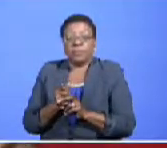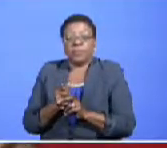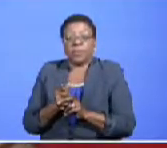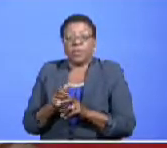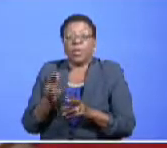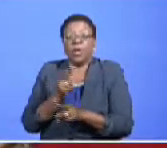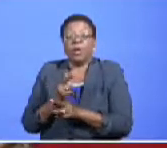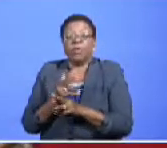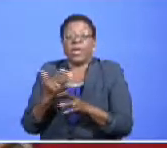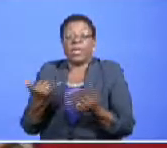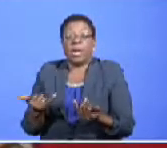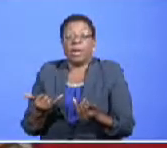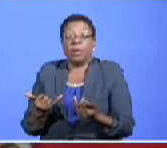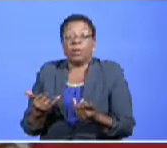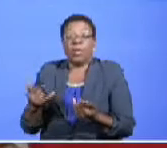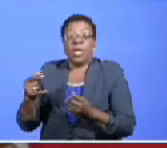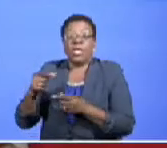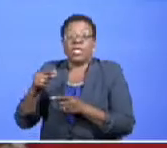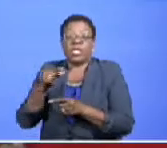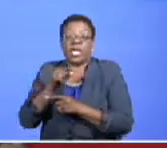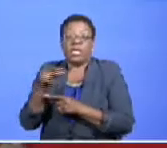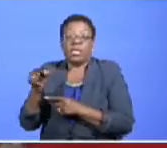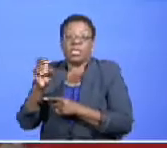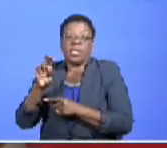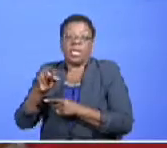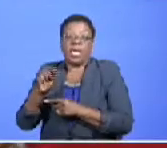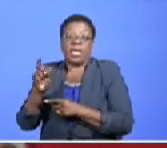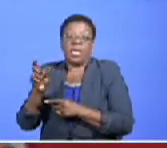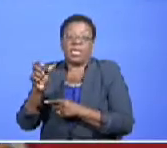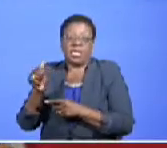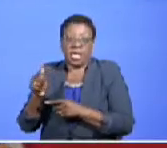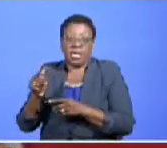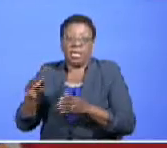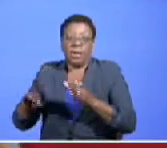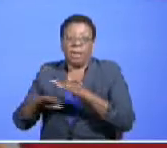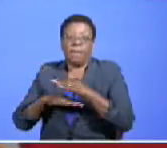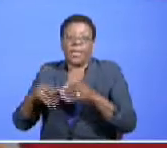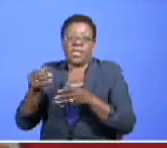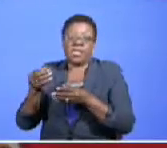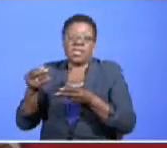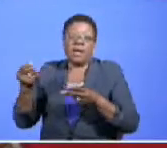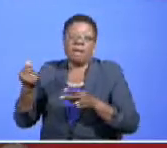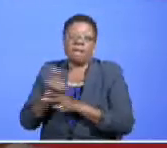now, gender-based violence is something that is threatening the world,